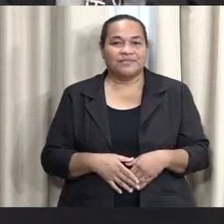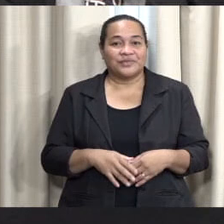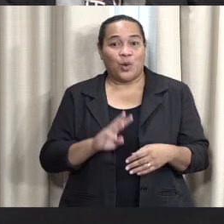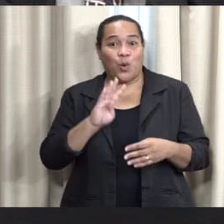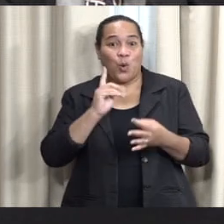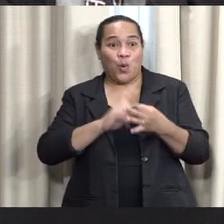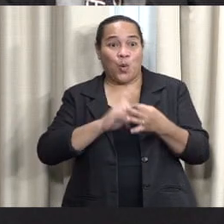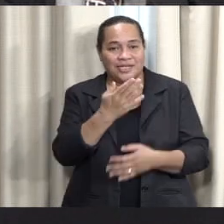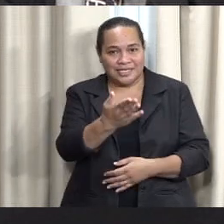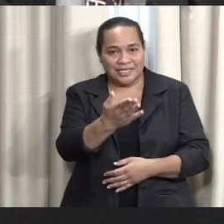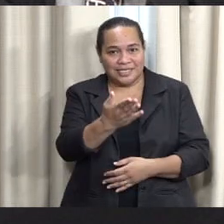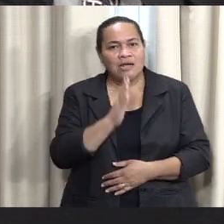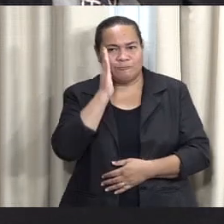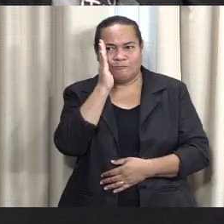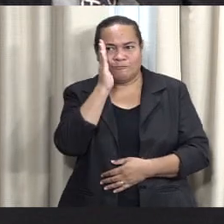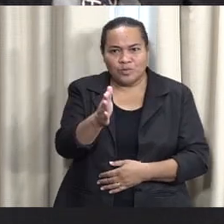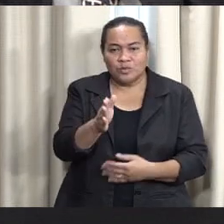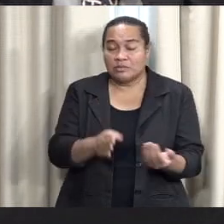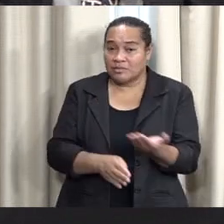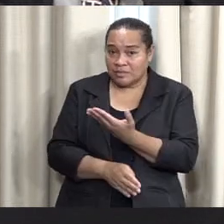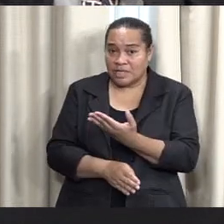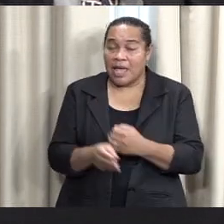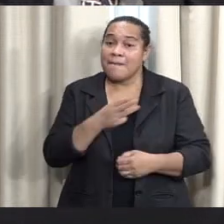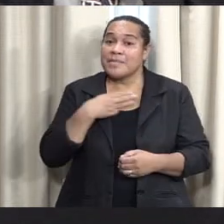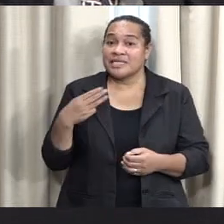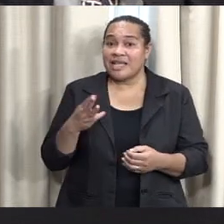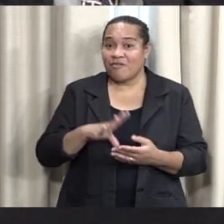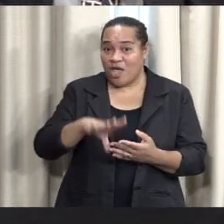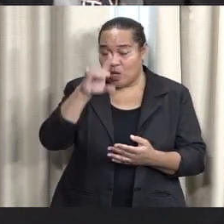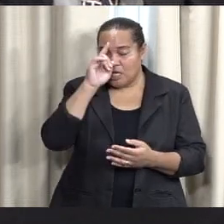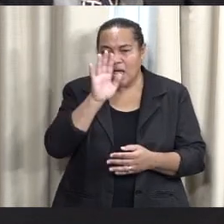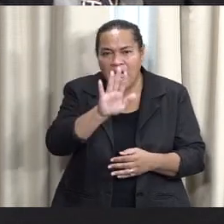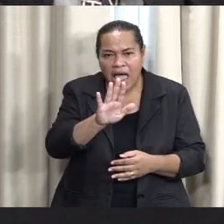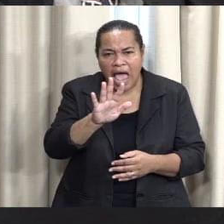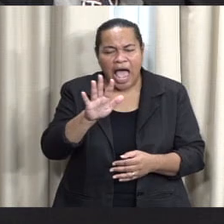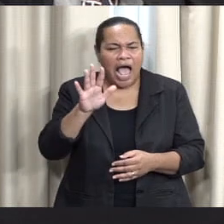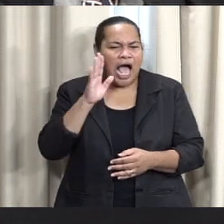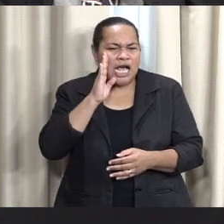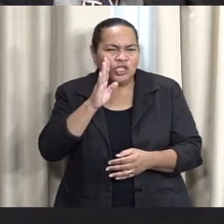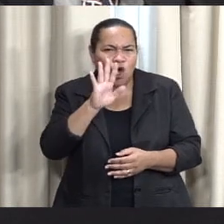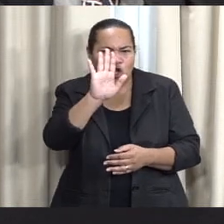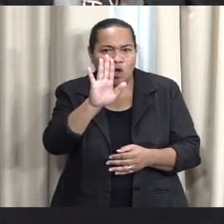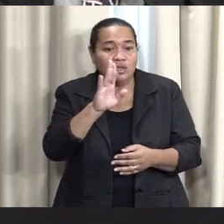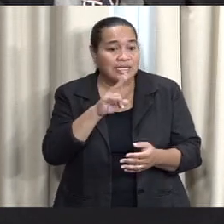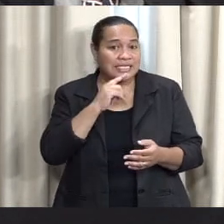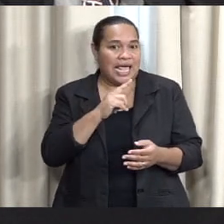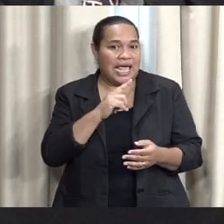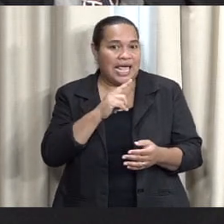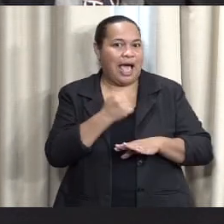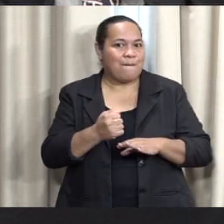for Education, with regards to the 3 school terms, and I note your earlier response that this is the stance of the coalition